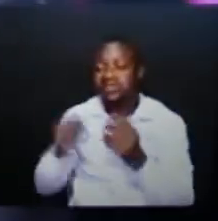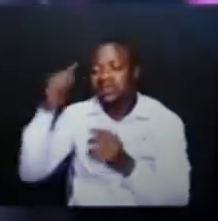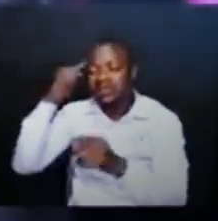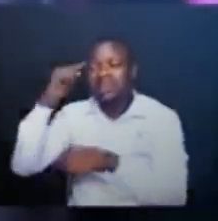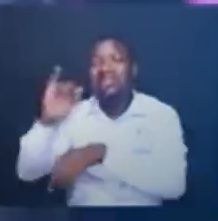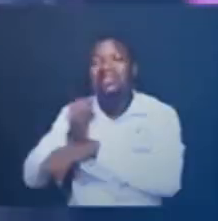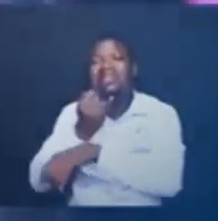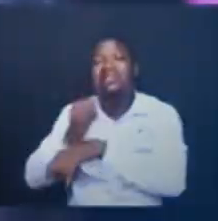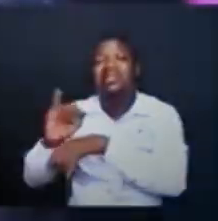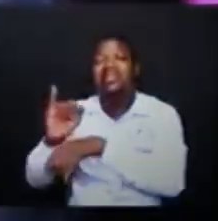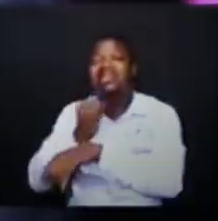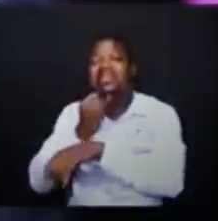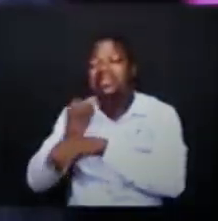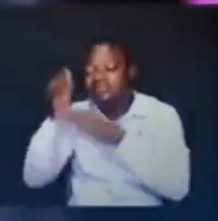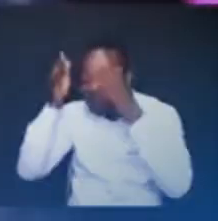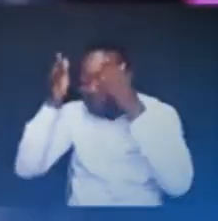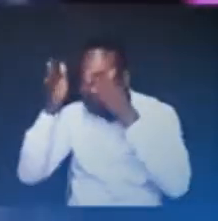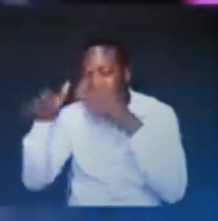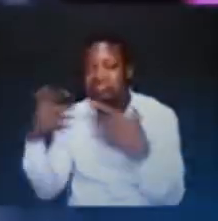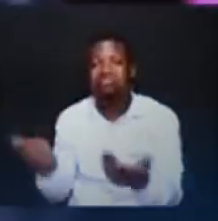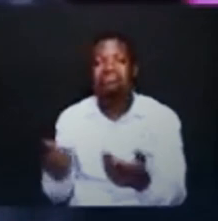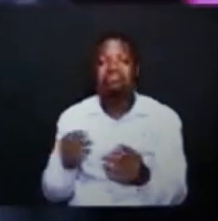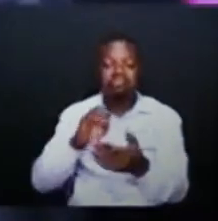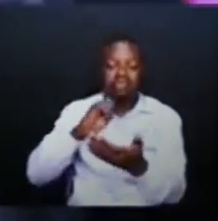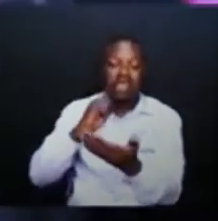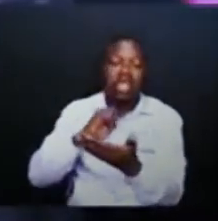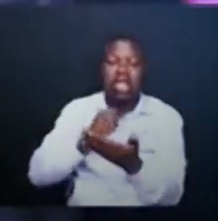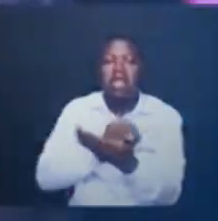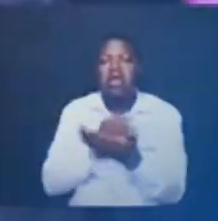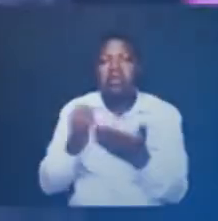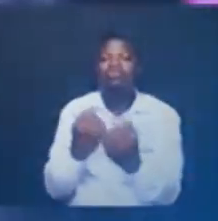industries, strong economy,